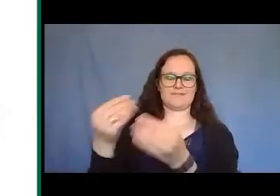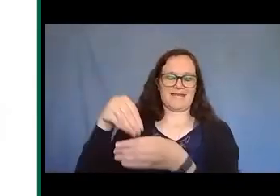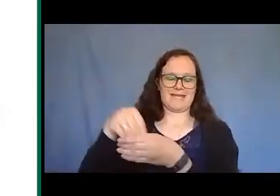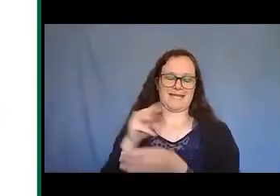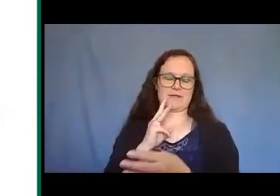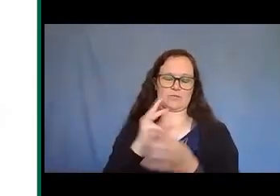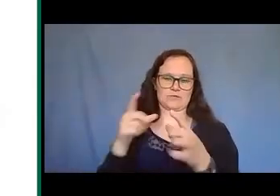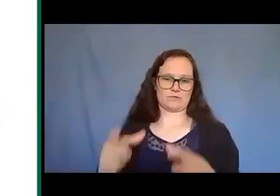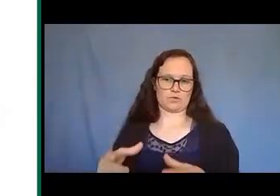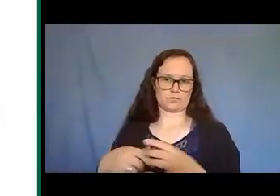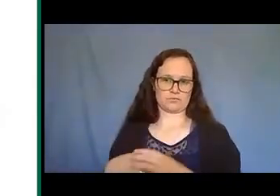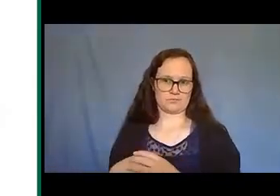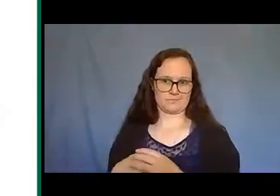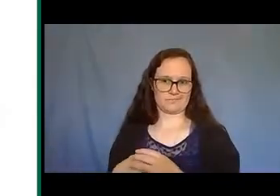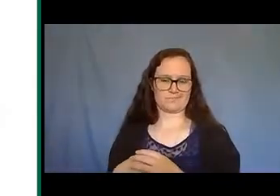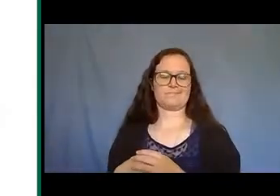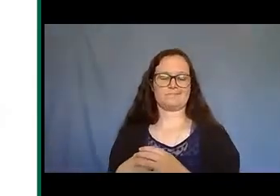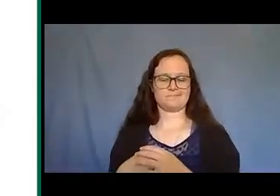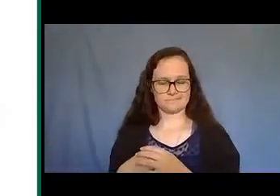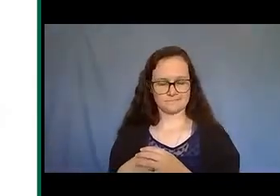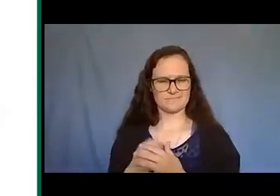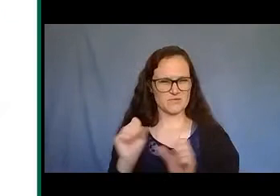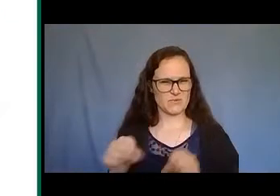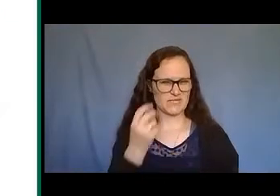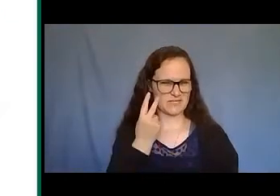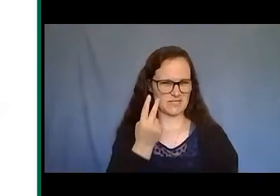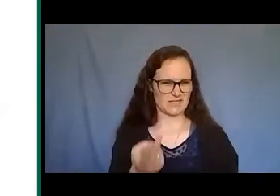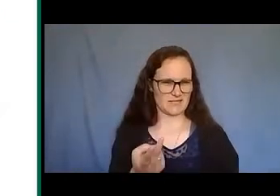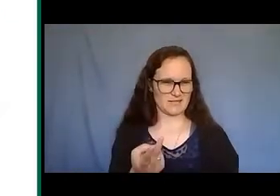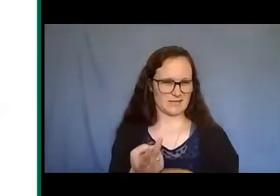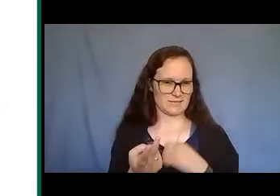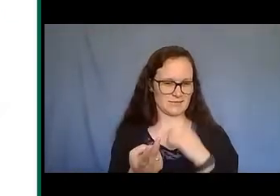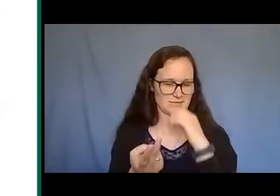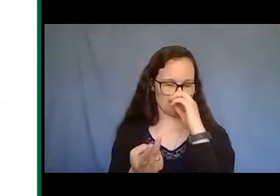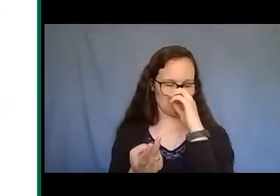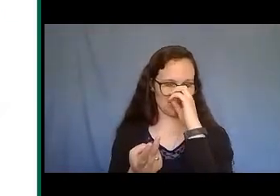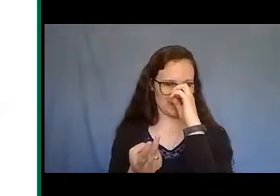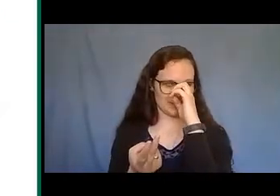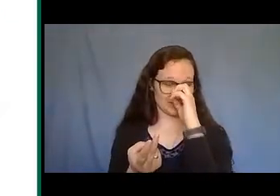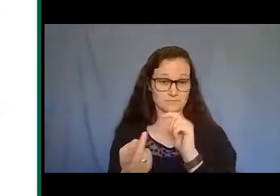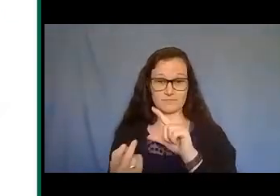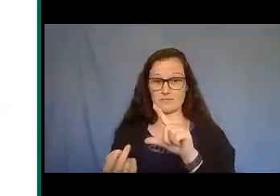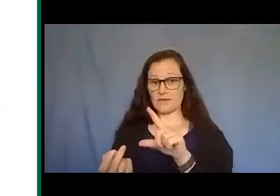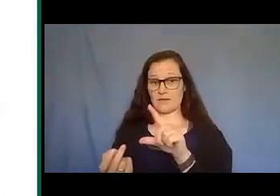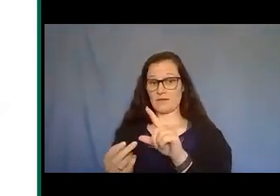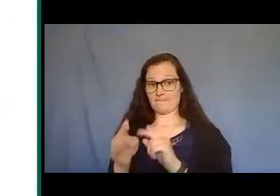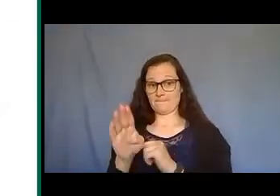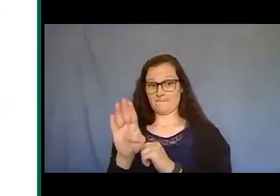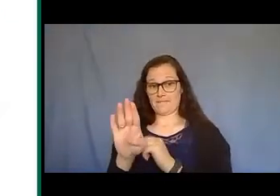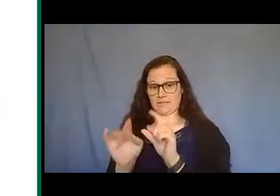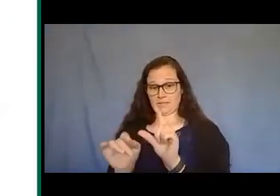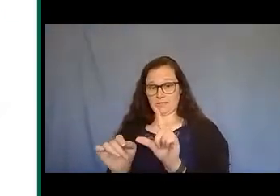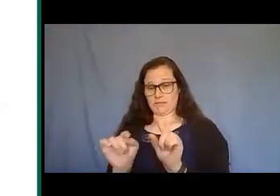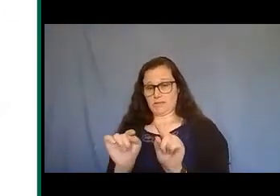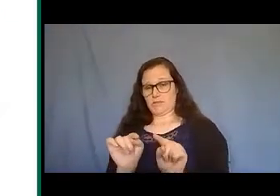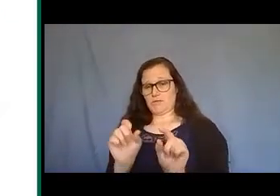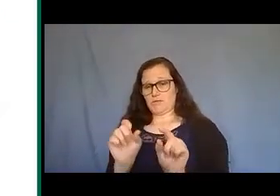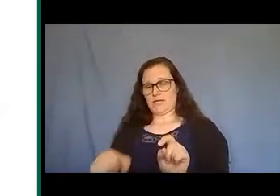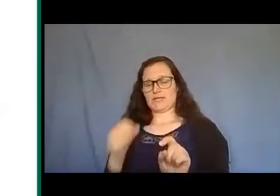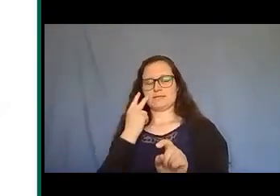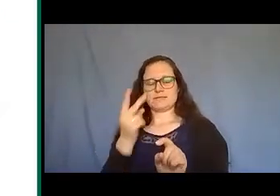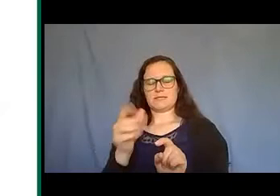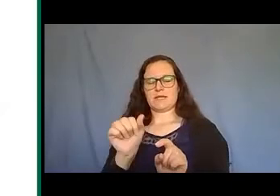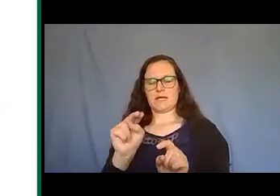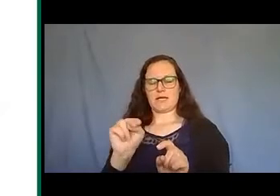can see basically on the kind of left side of the baffles where the Animas River input and